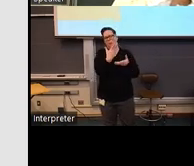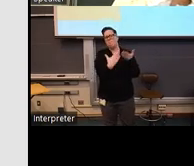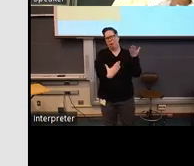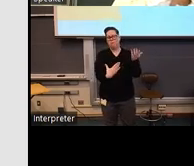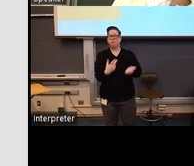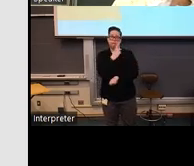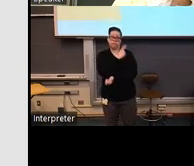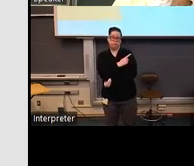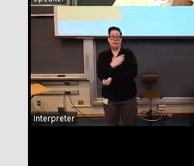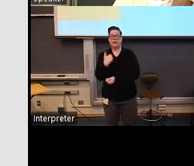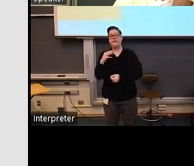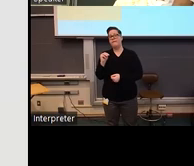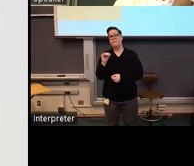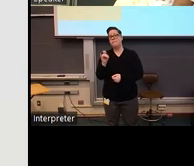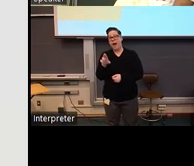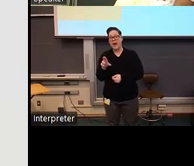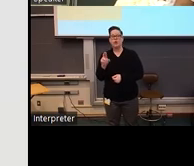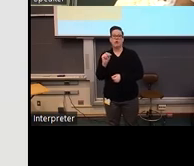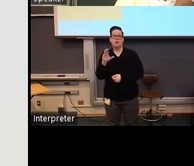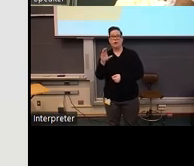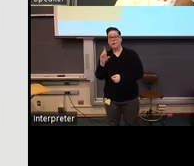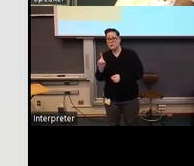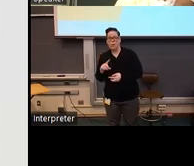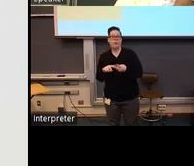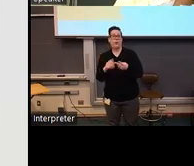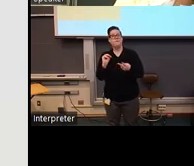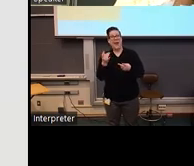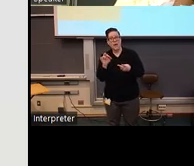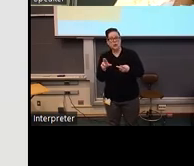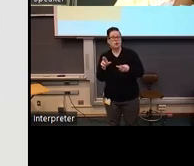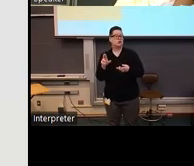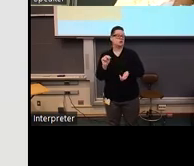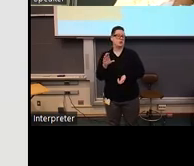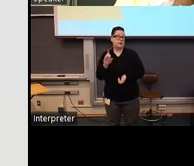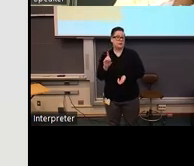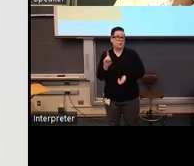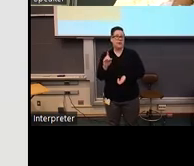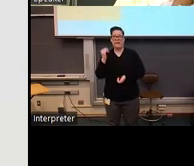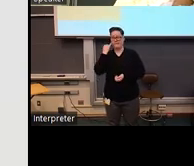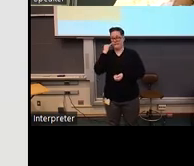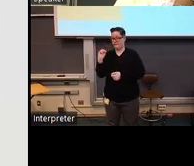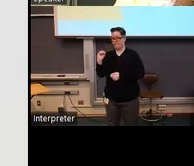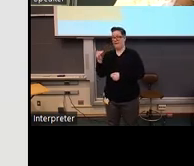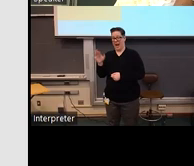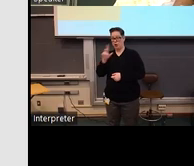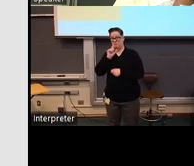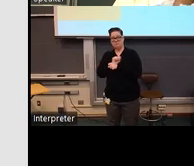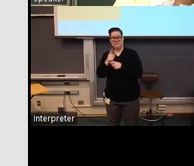patient have minor neurocognitive disorder, major neurocognitive disorder? If it's major, if it is